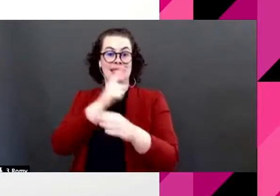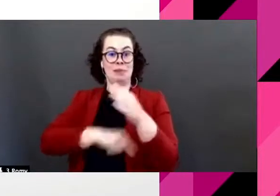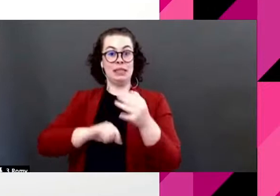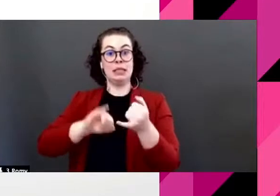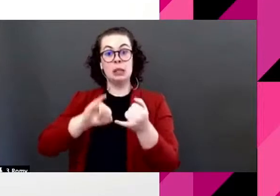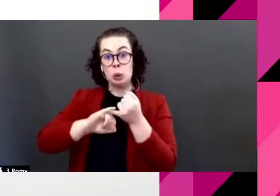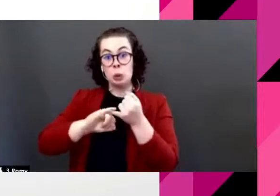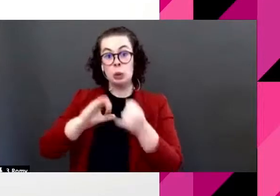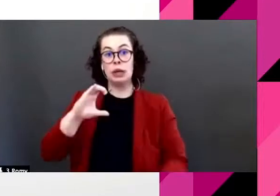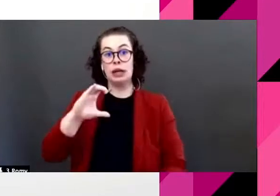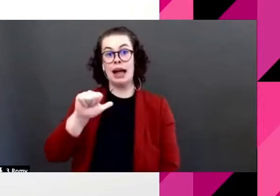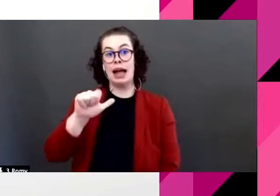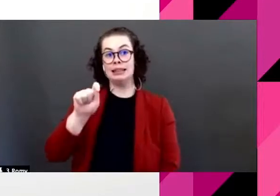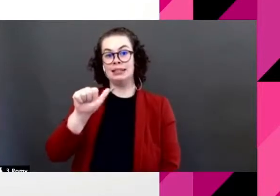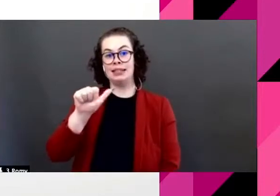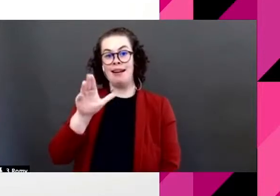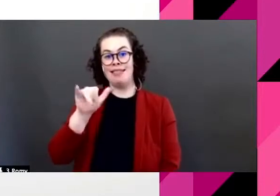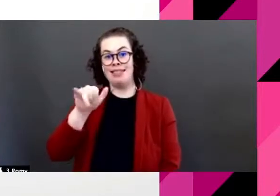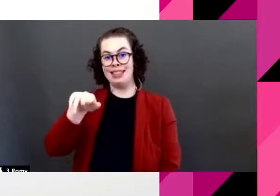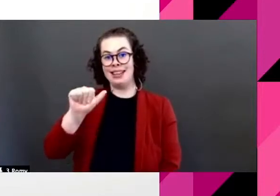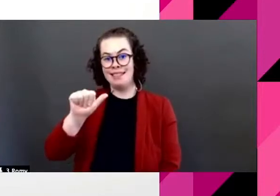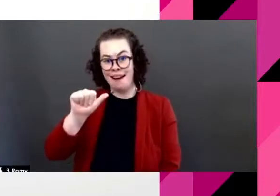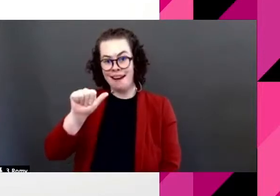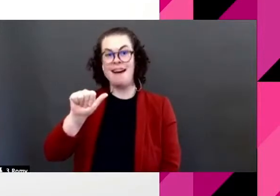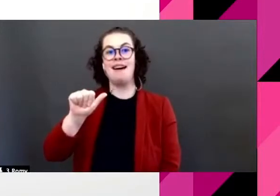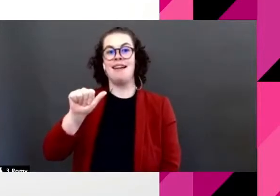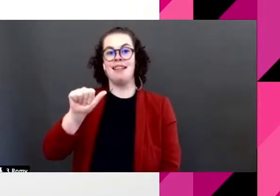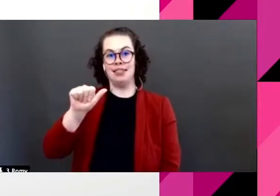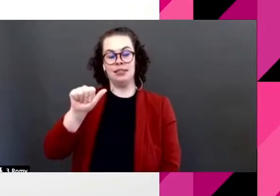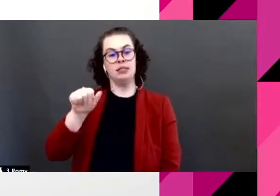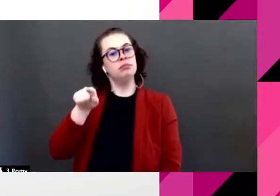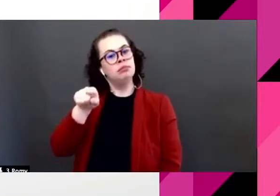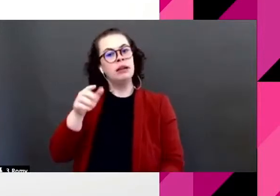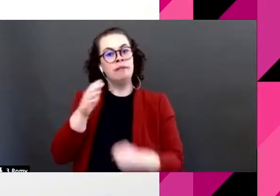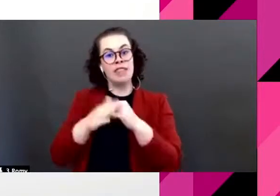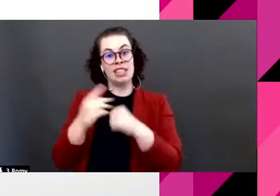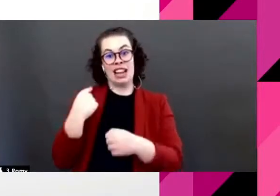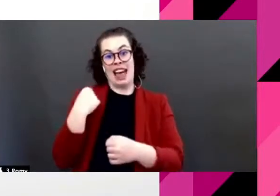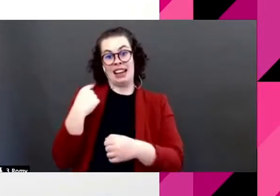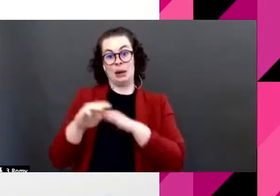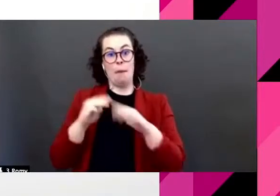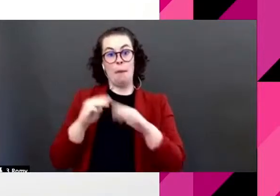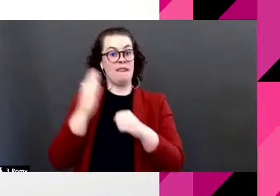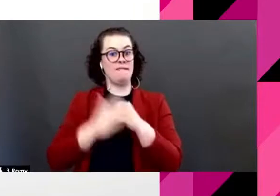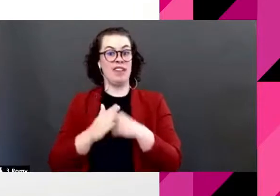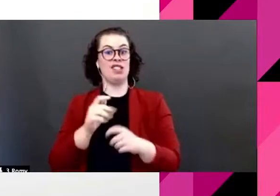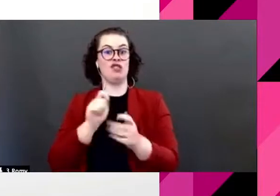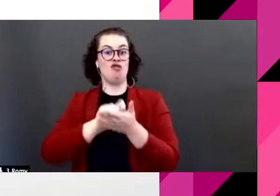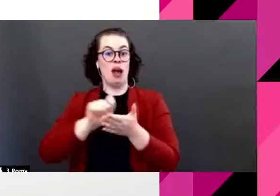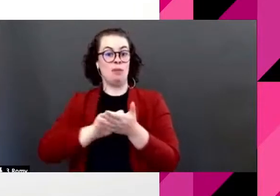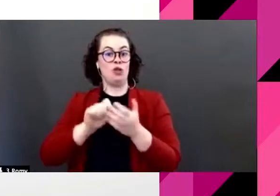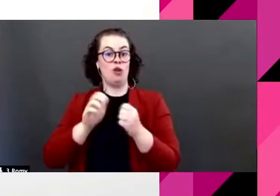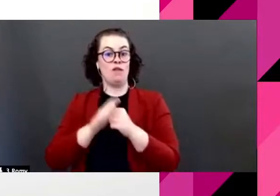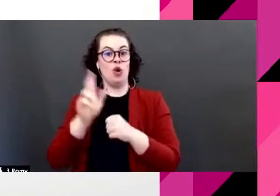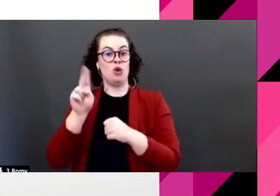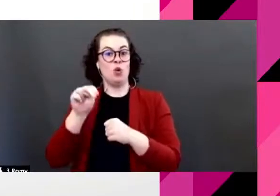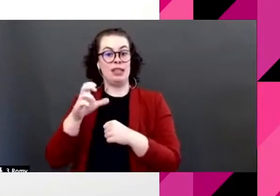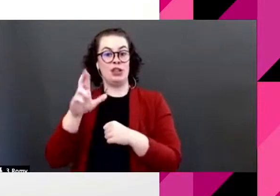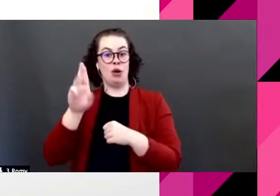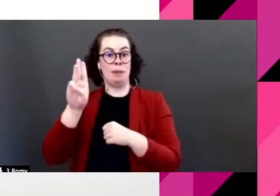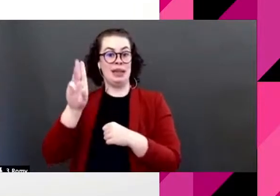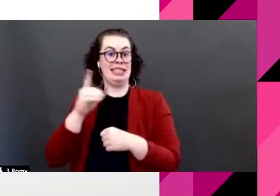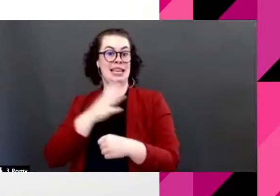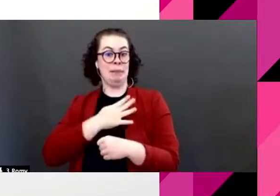Vandos Aguiar, who completed her term of office last month. During her six-year